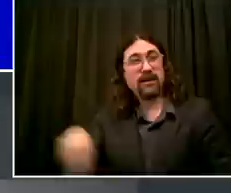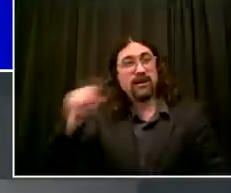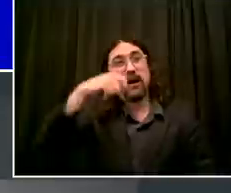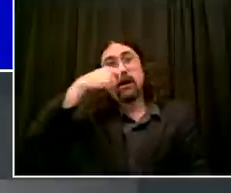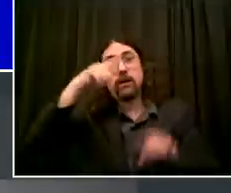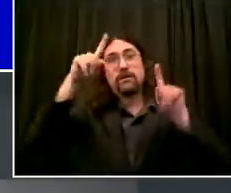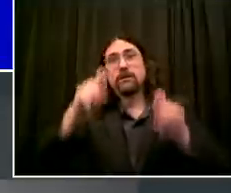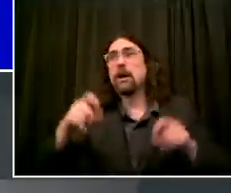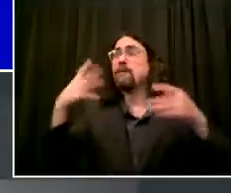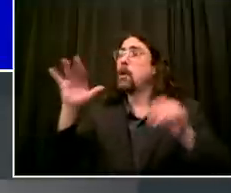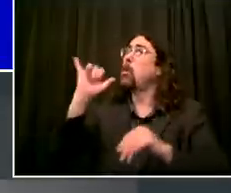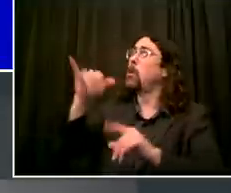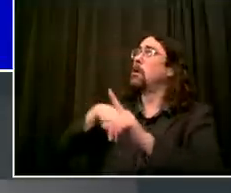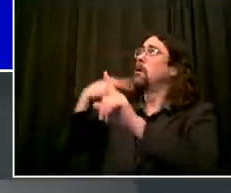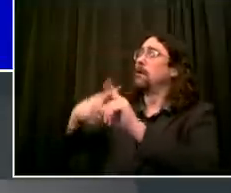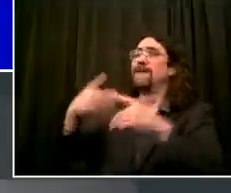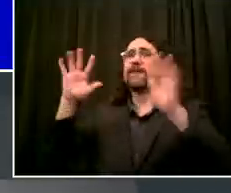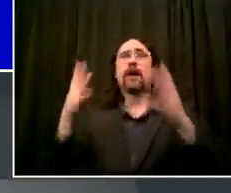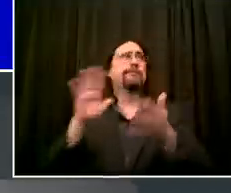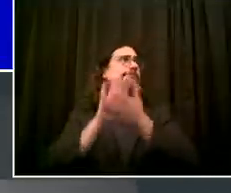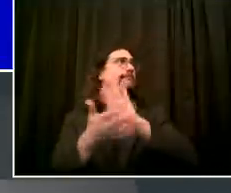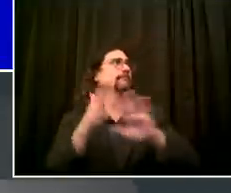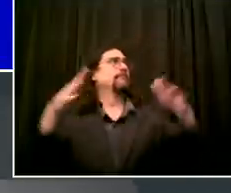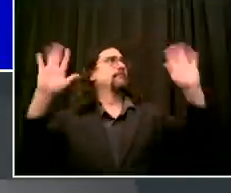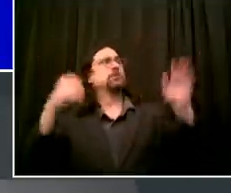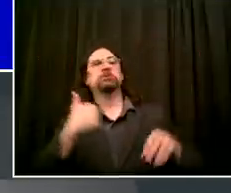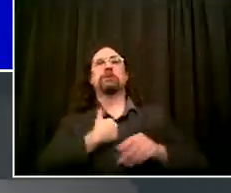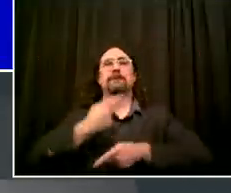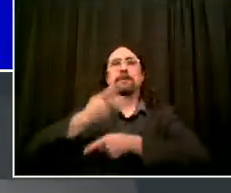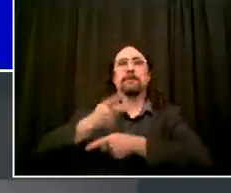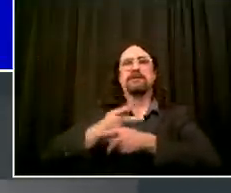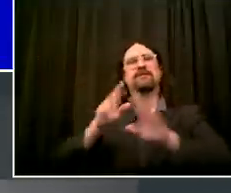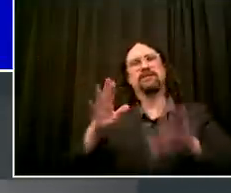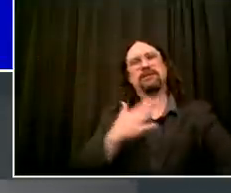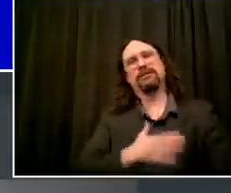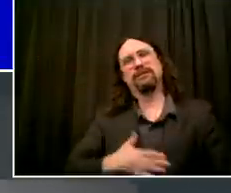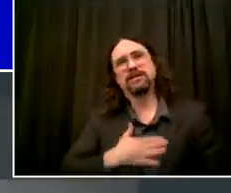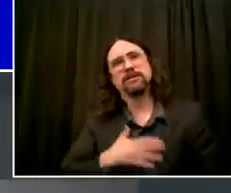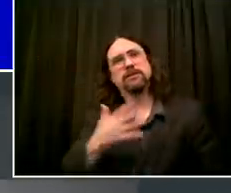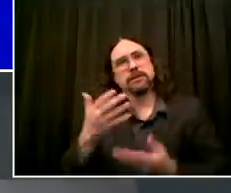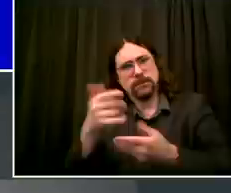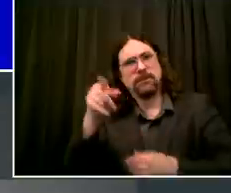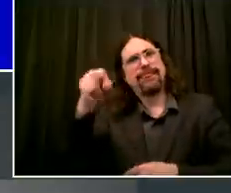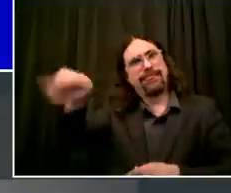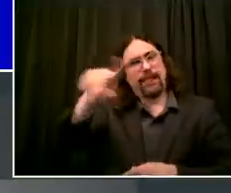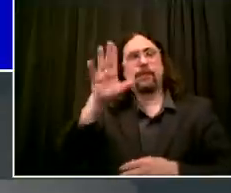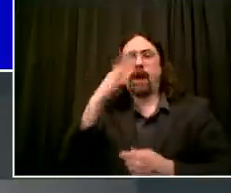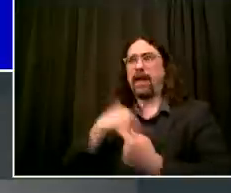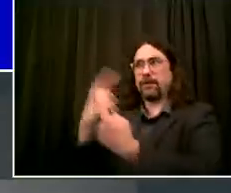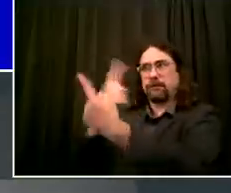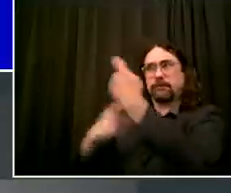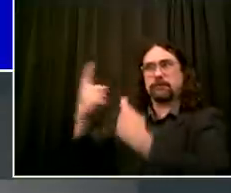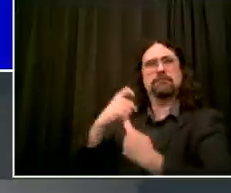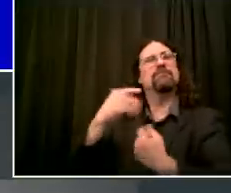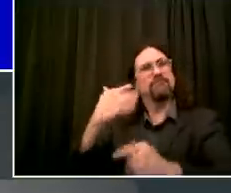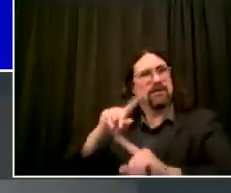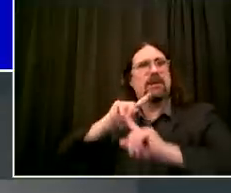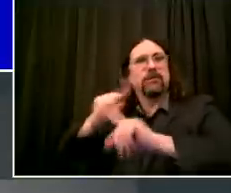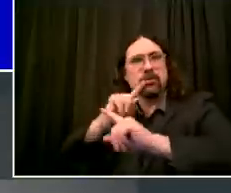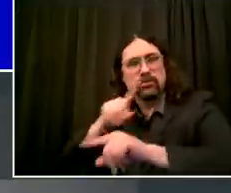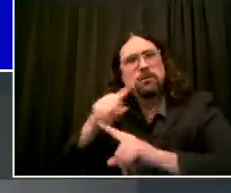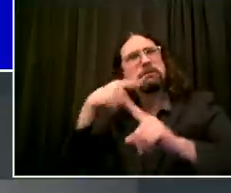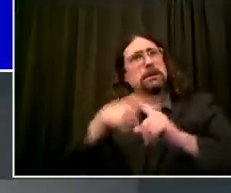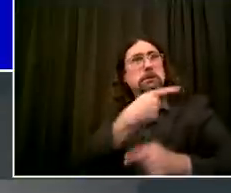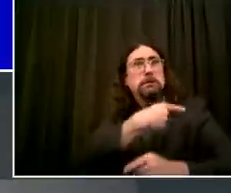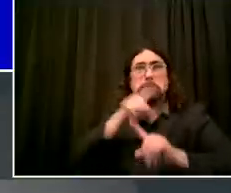find everybody who needs support, and they get support, and the disease has nowhere to go. If people